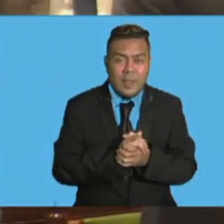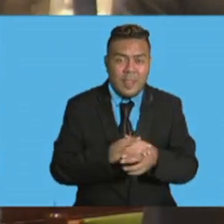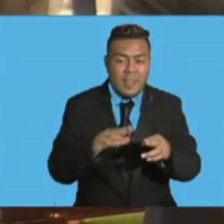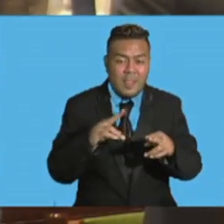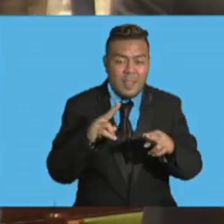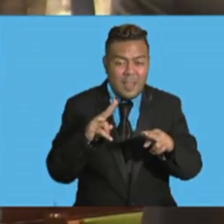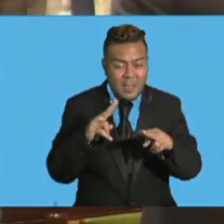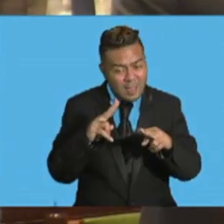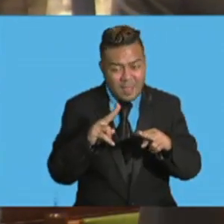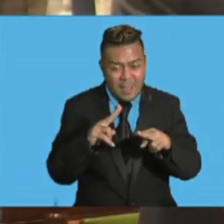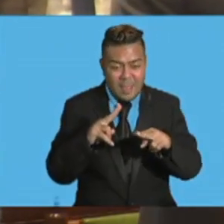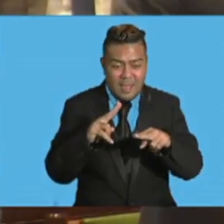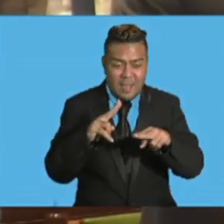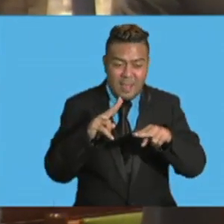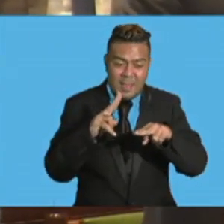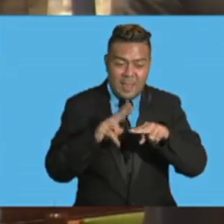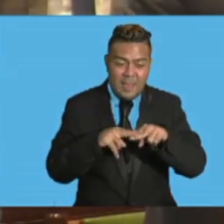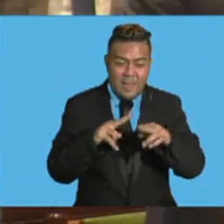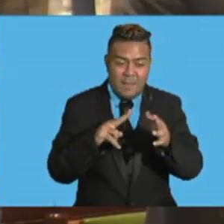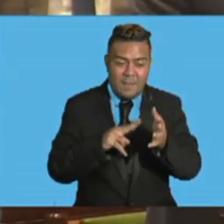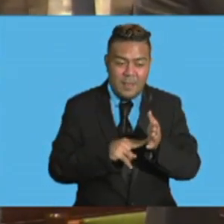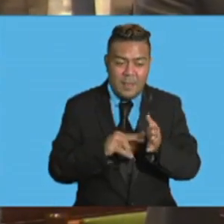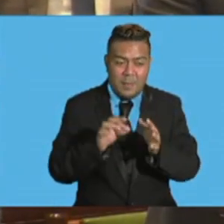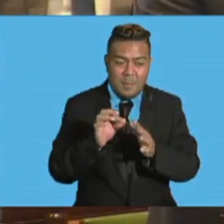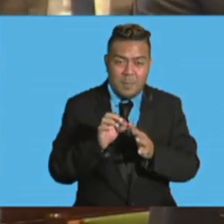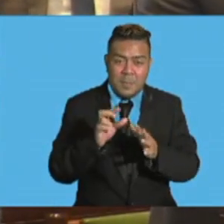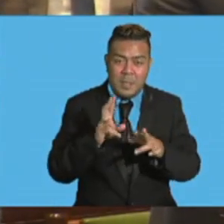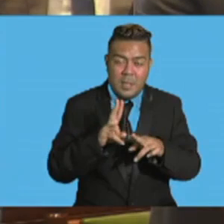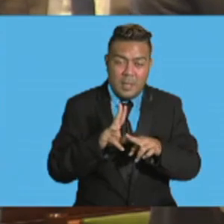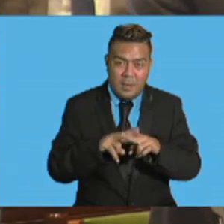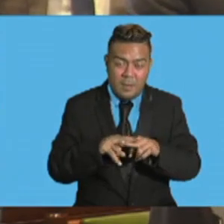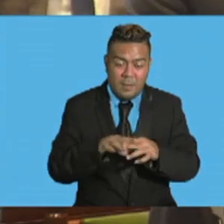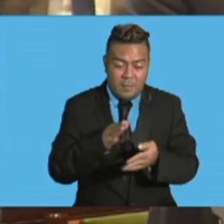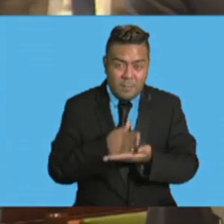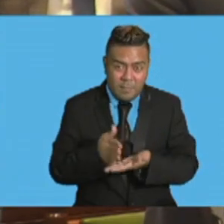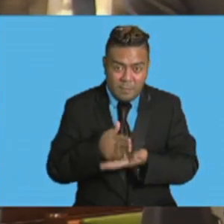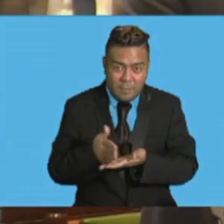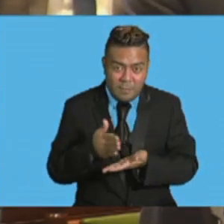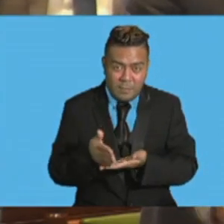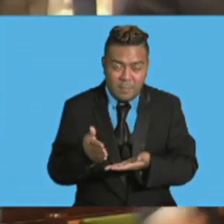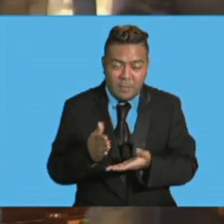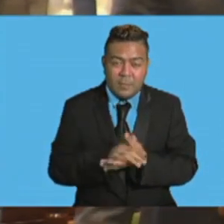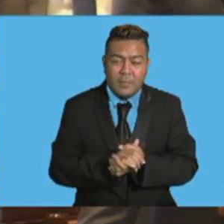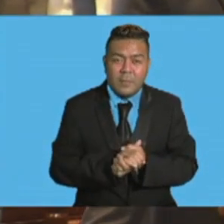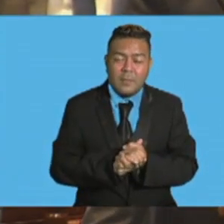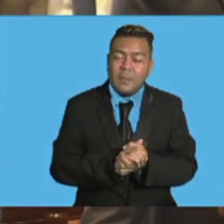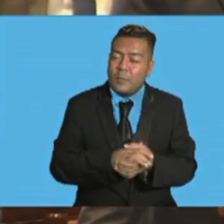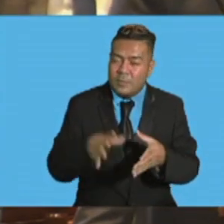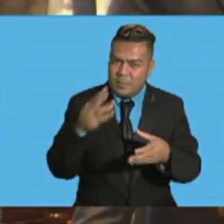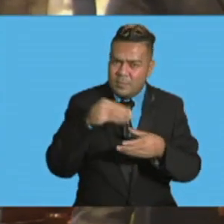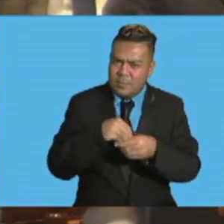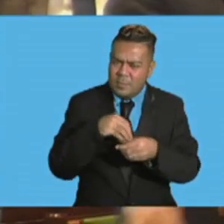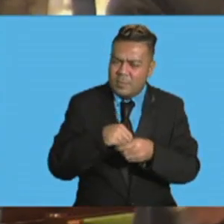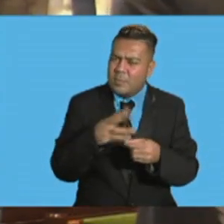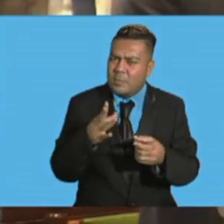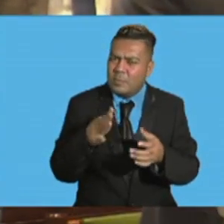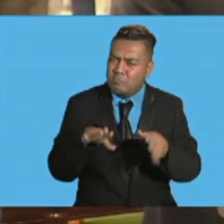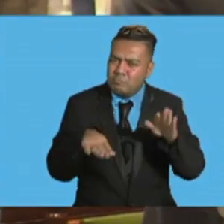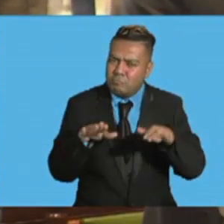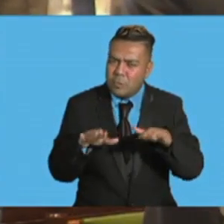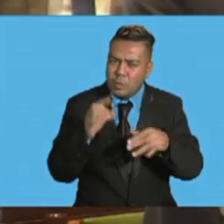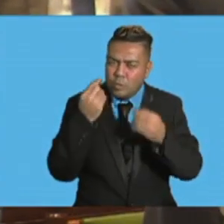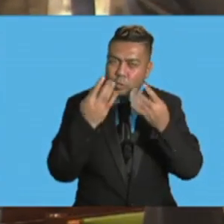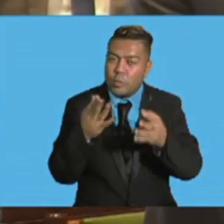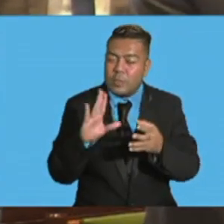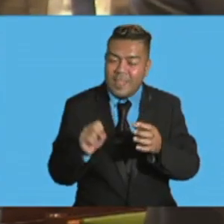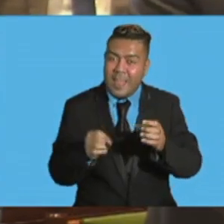FNPF has already announced in building the convention center, which we talked about some time back. The initial estimates, Mr. Speaker, sir, show that the